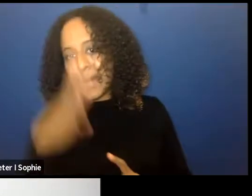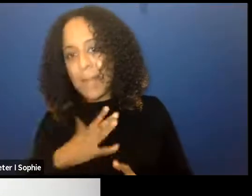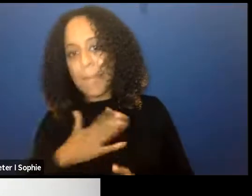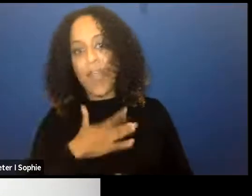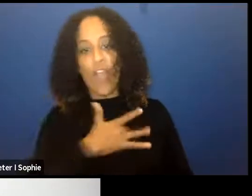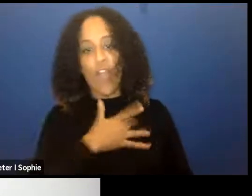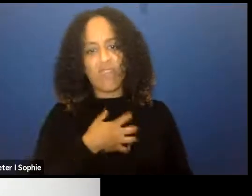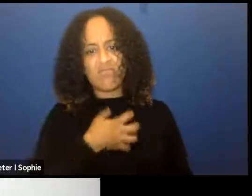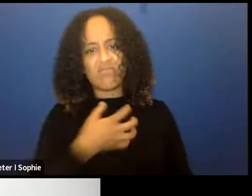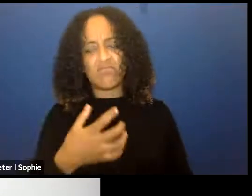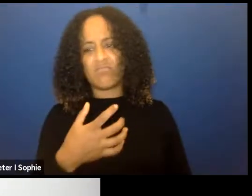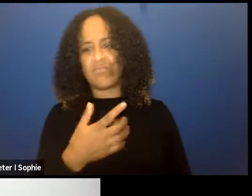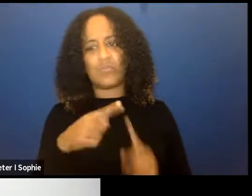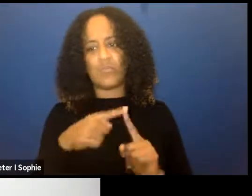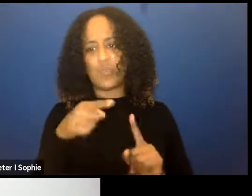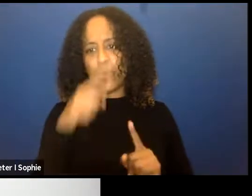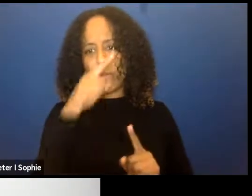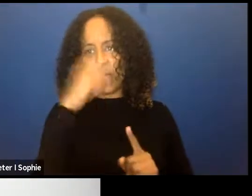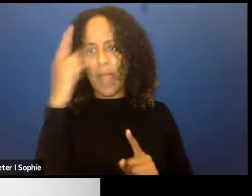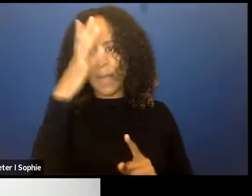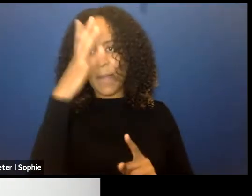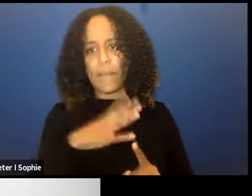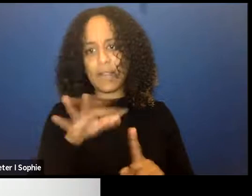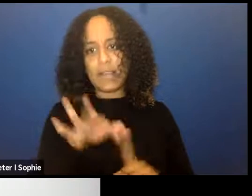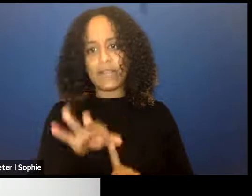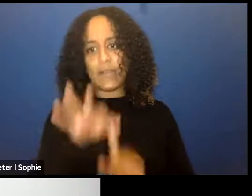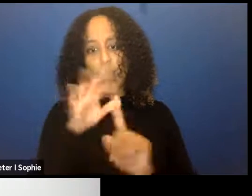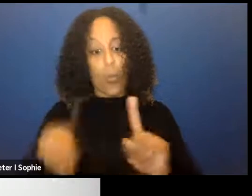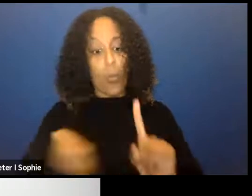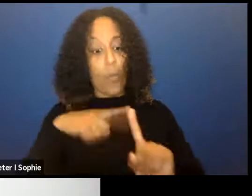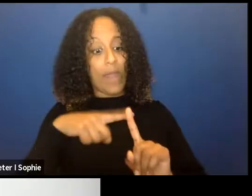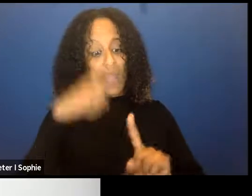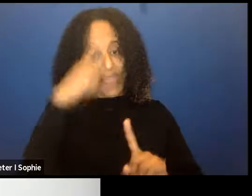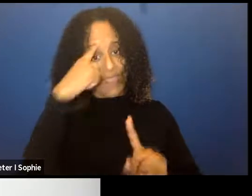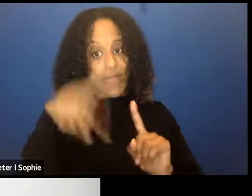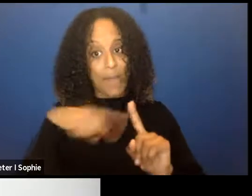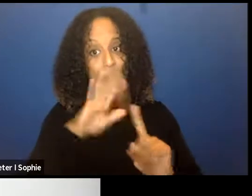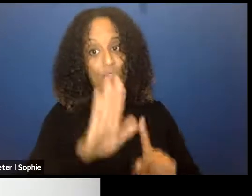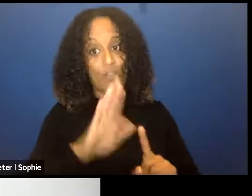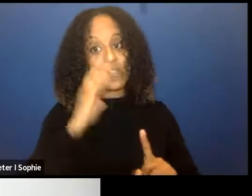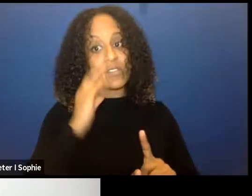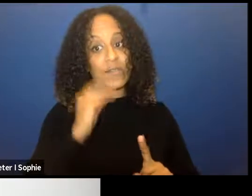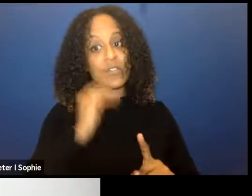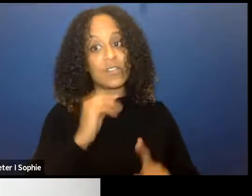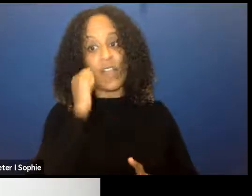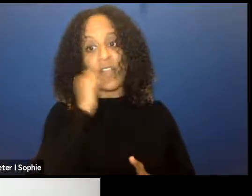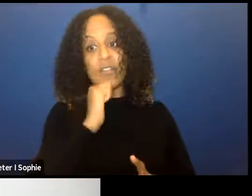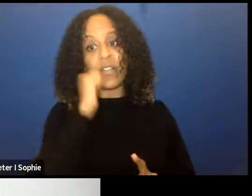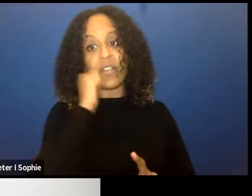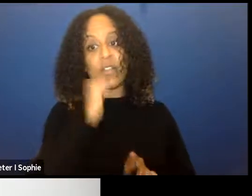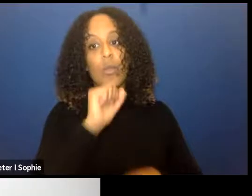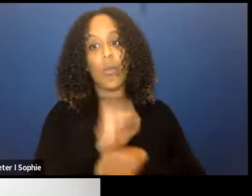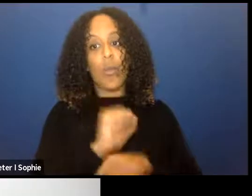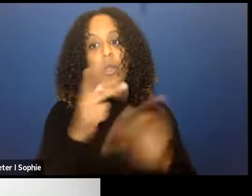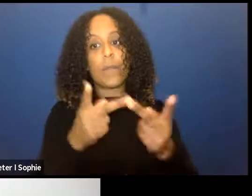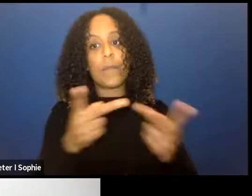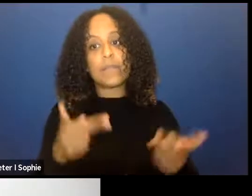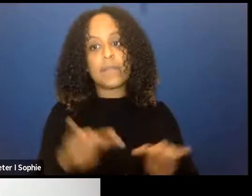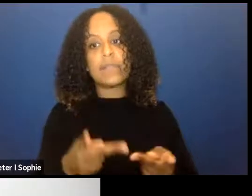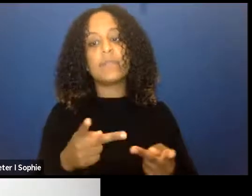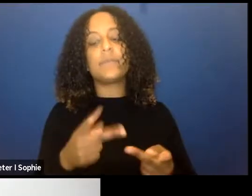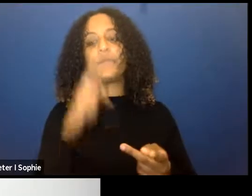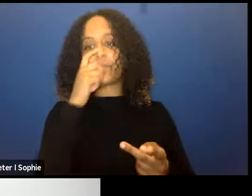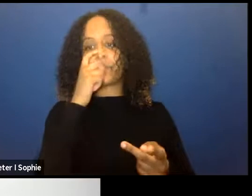goes out to Black men, especially when I think about their experiences day to day in the workplace and outside of the